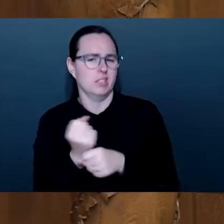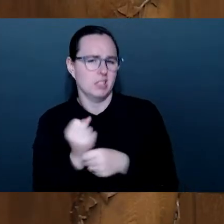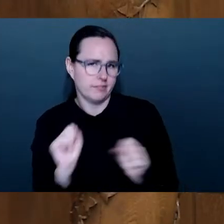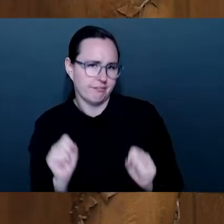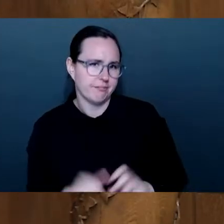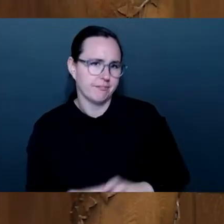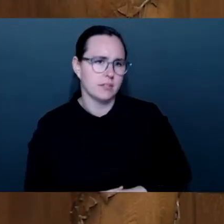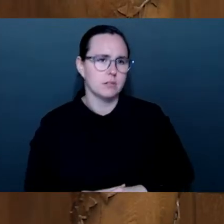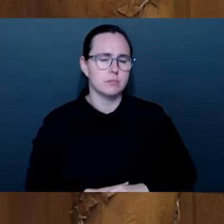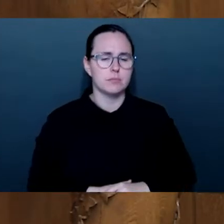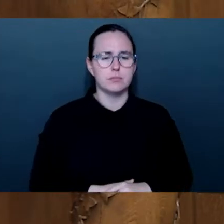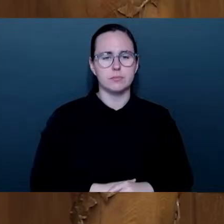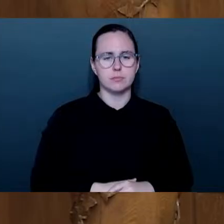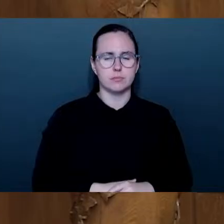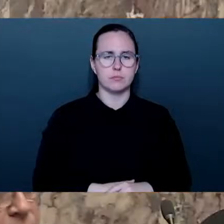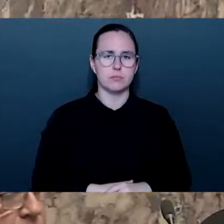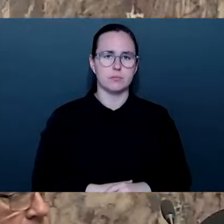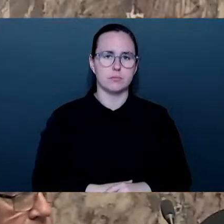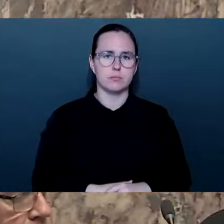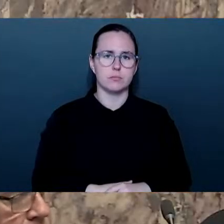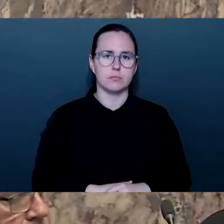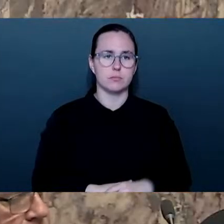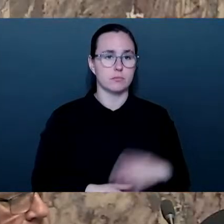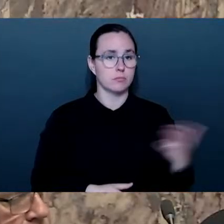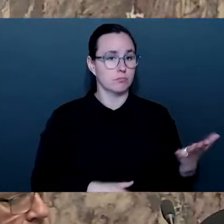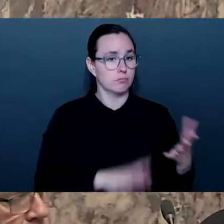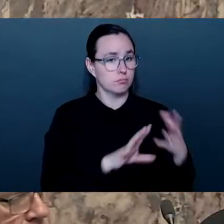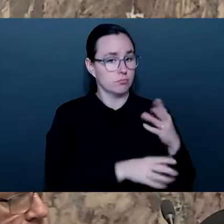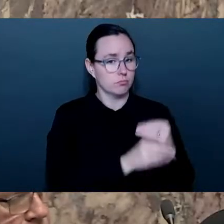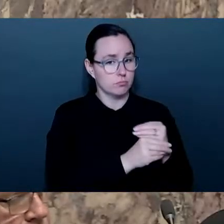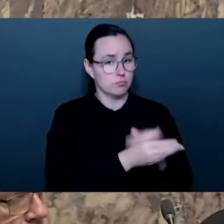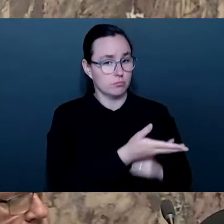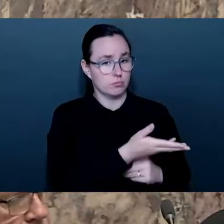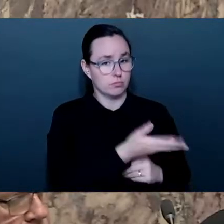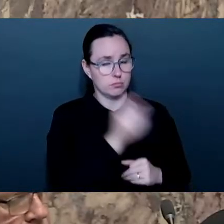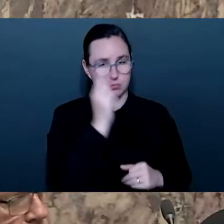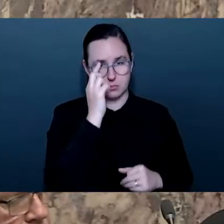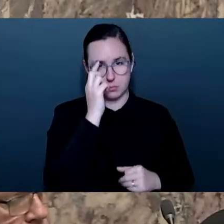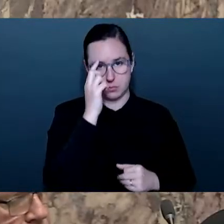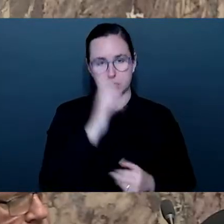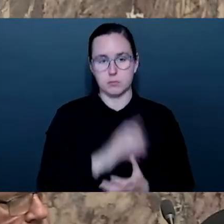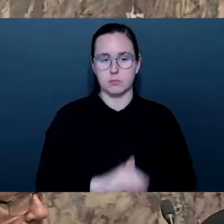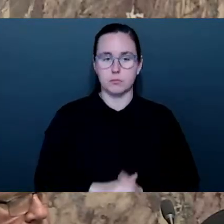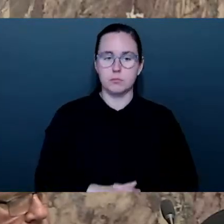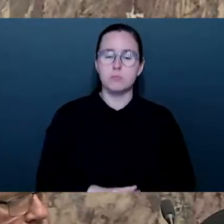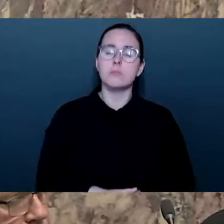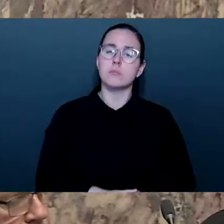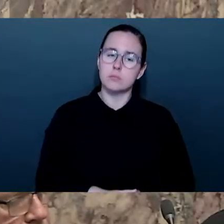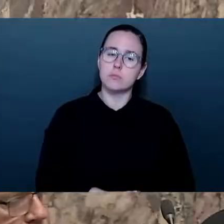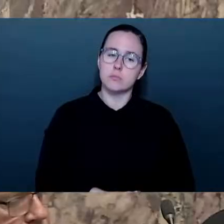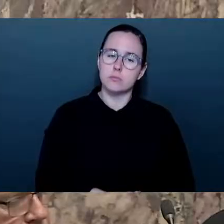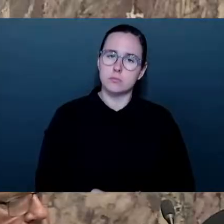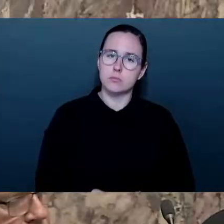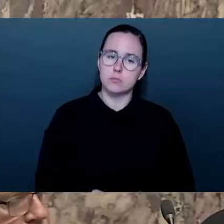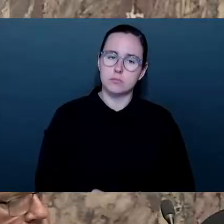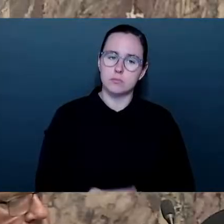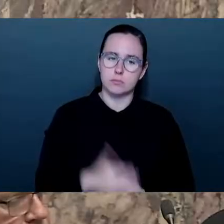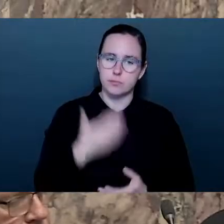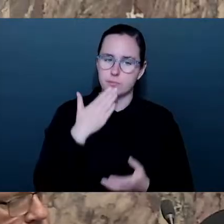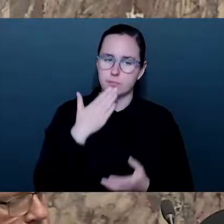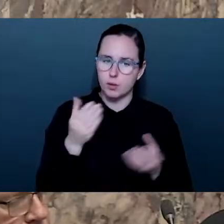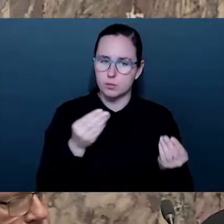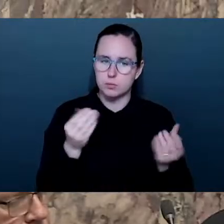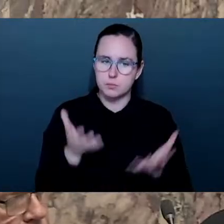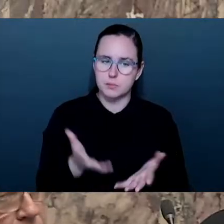Member has supplemental. Thank you, Mr. Speaker. I've been on the front lines, attended and responded to shootings. This minister